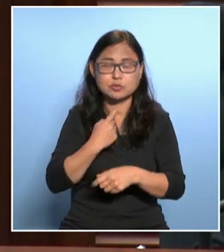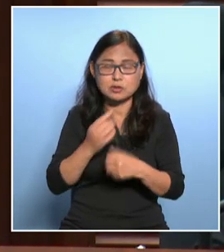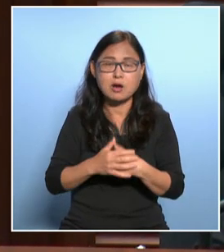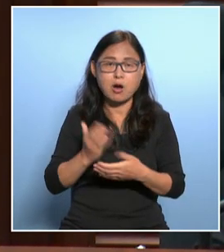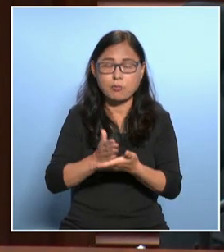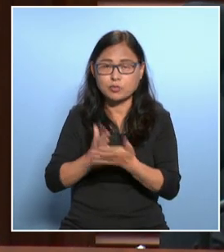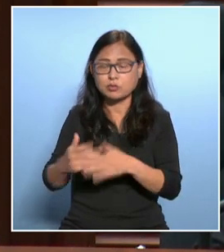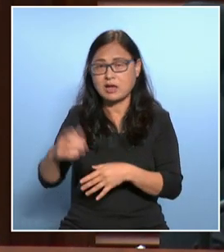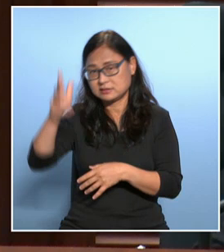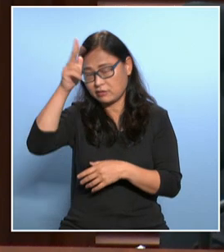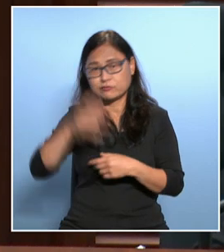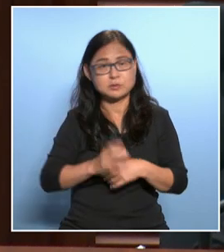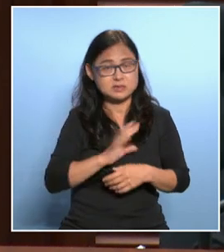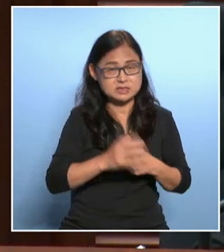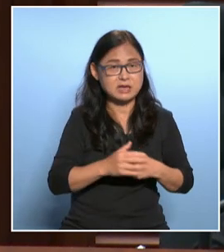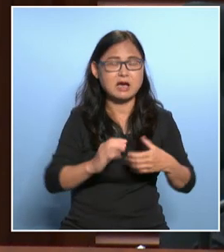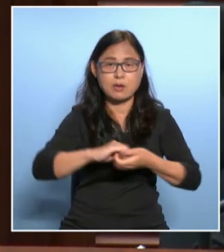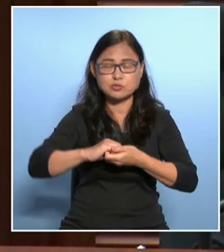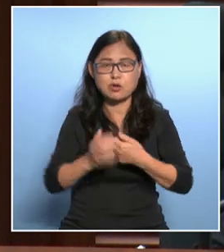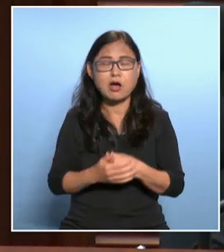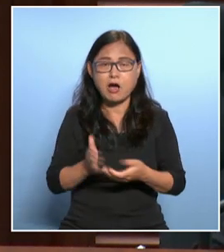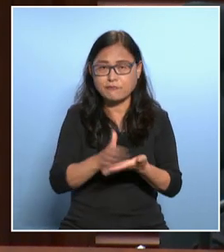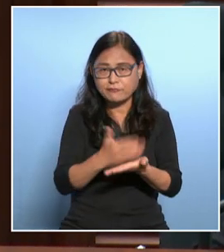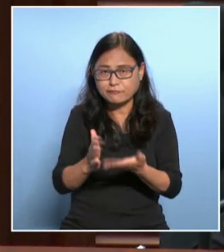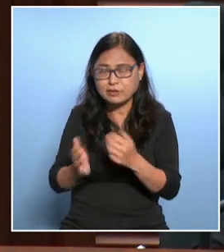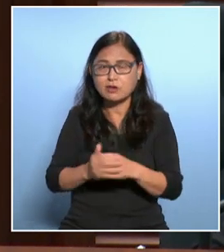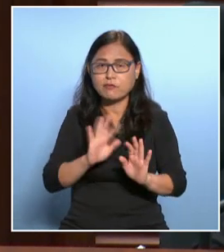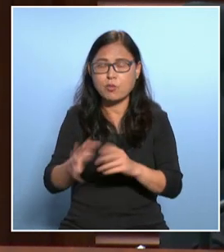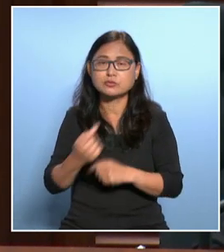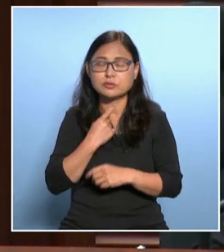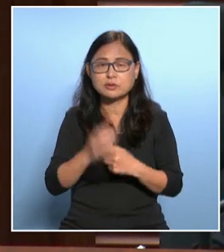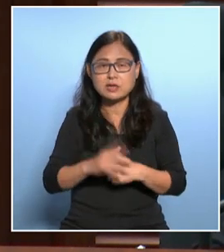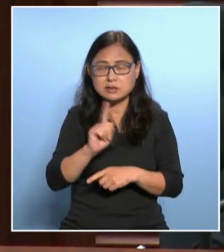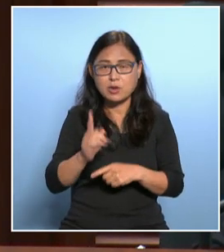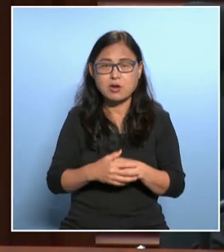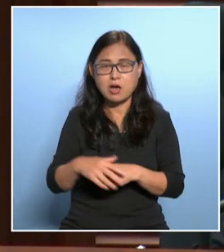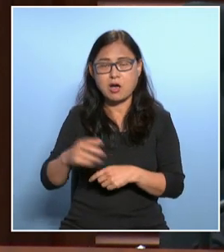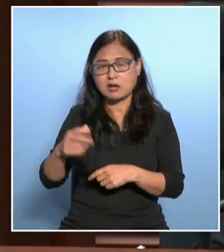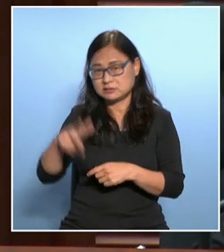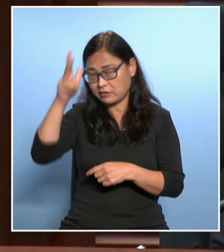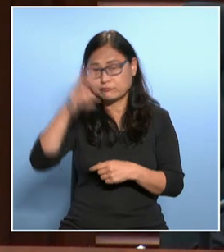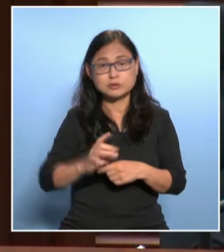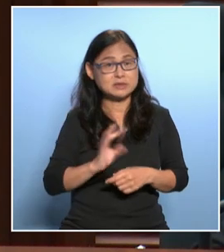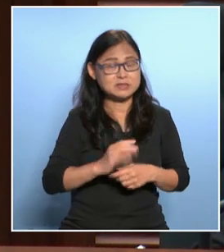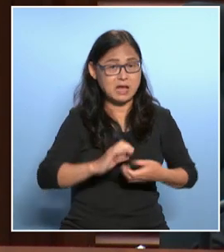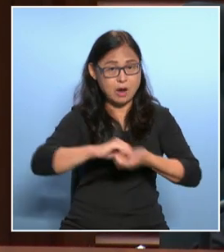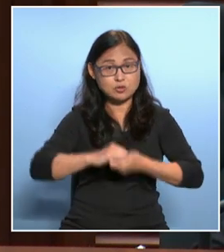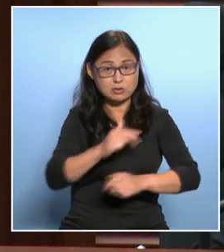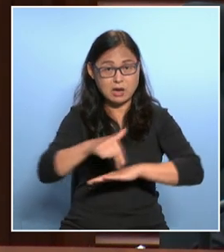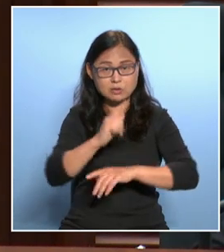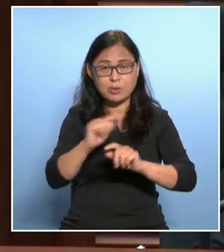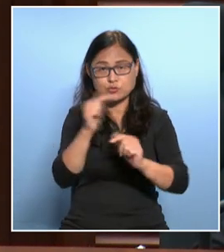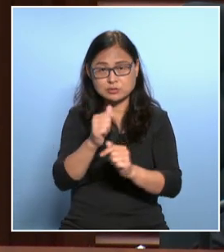the needs. And private-public programs have been rolled out to cater to the needs of